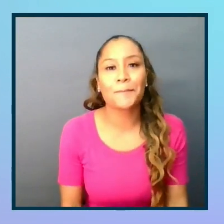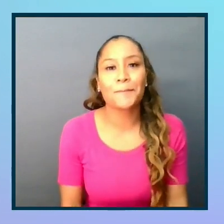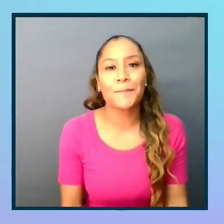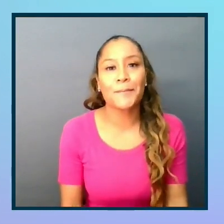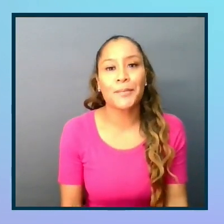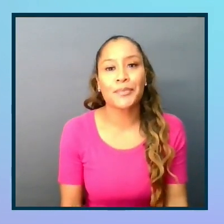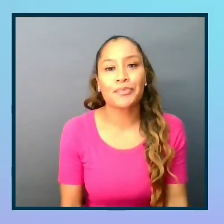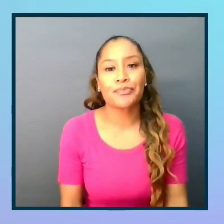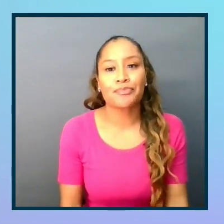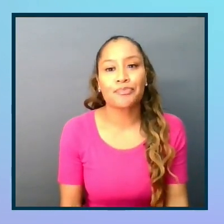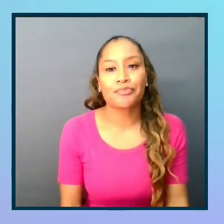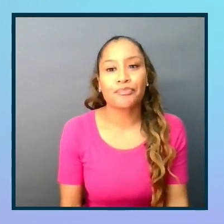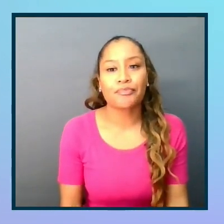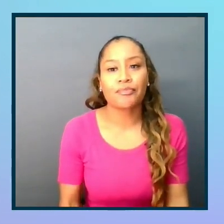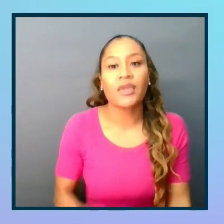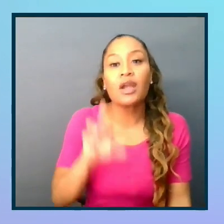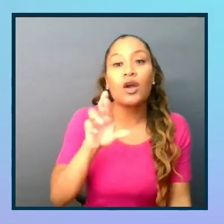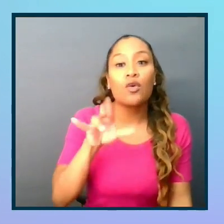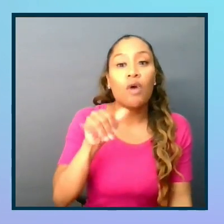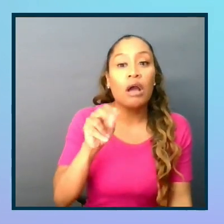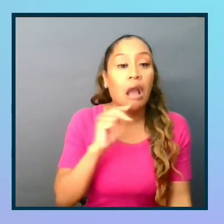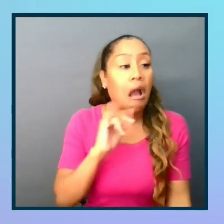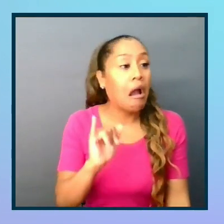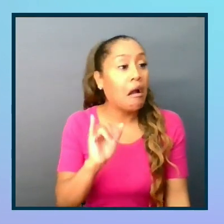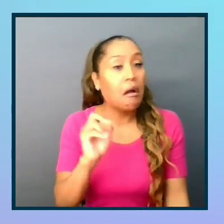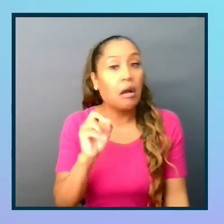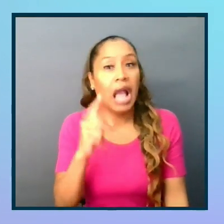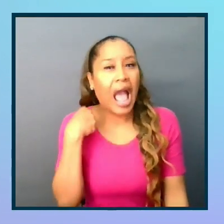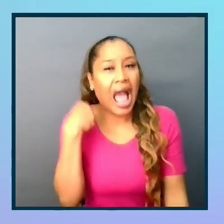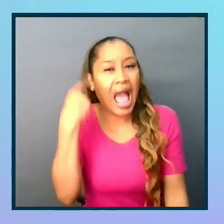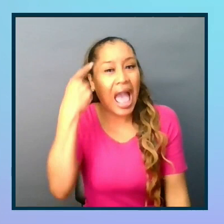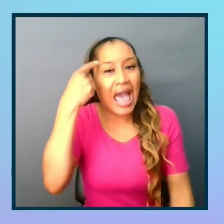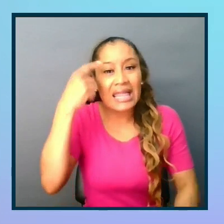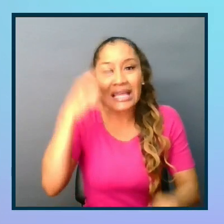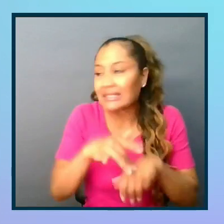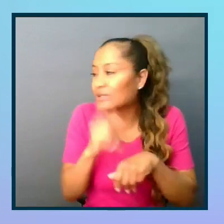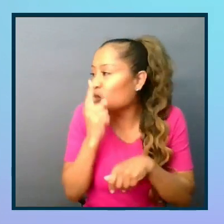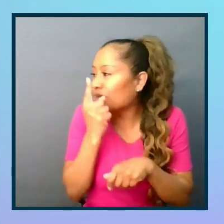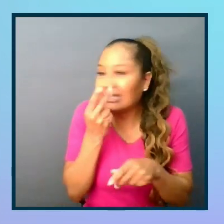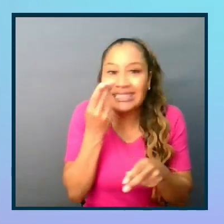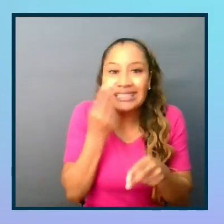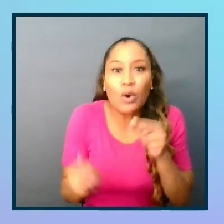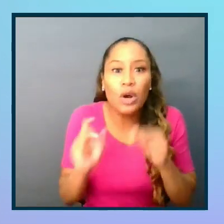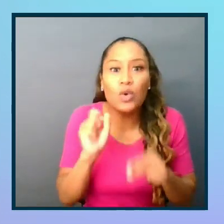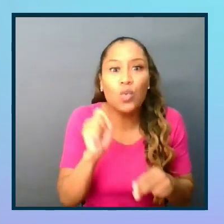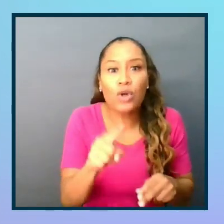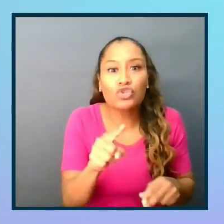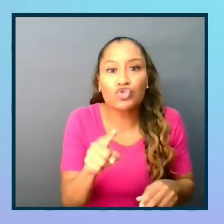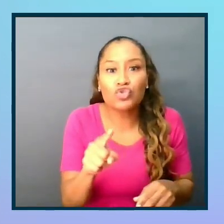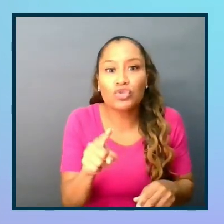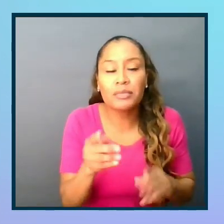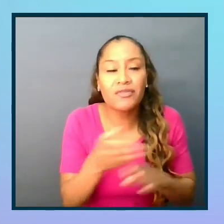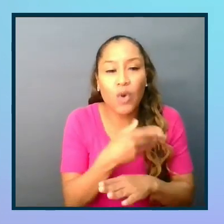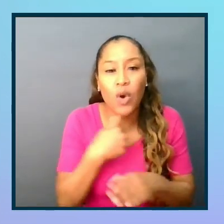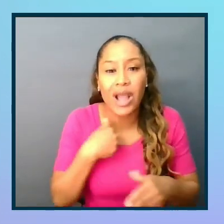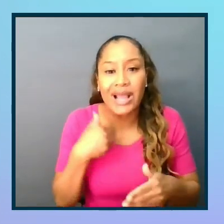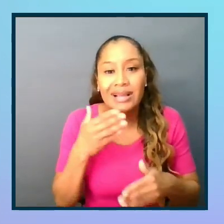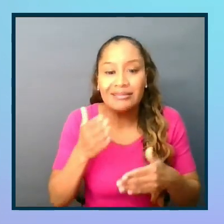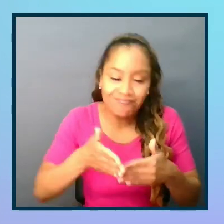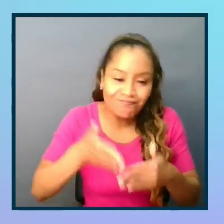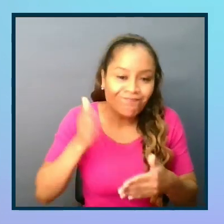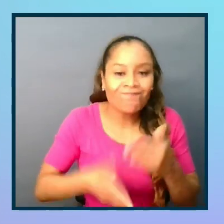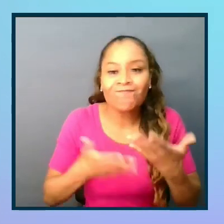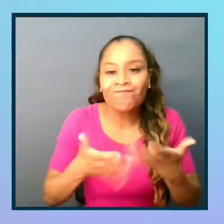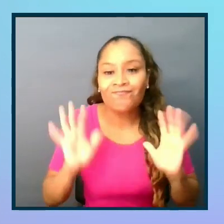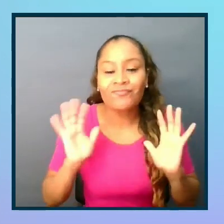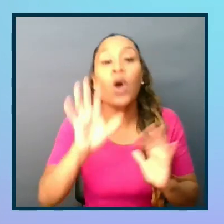Sarah, okay. I think we can fit one short question in here before we have to wrap up.